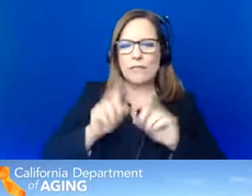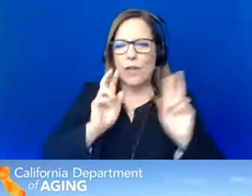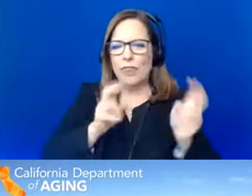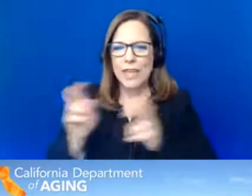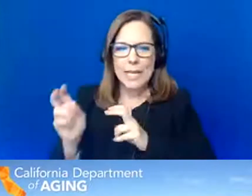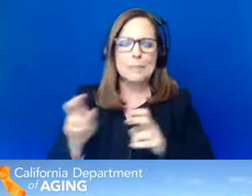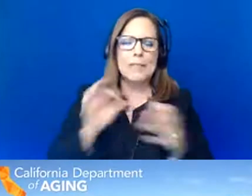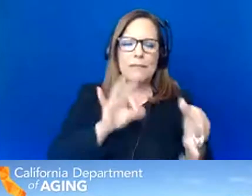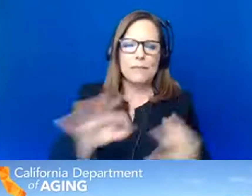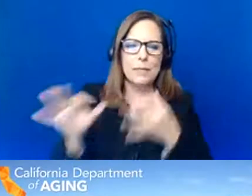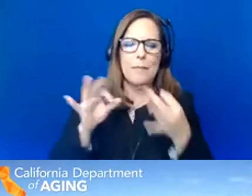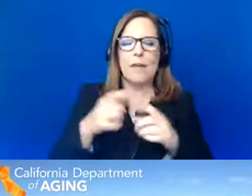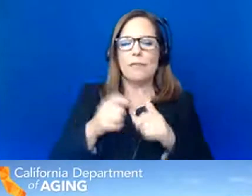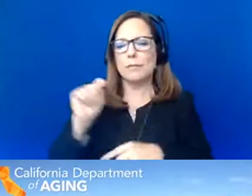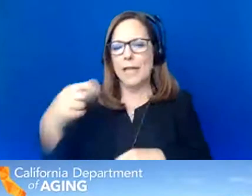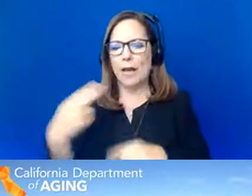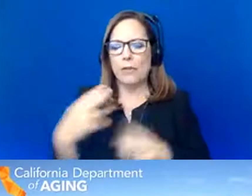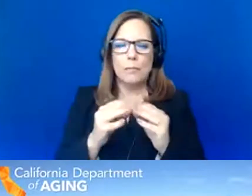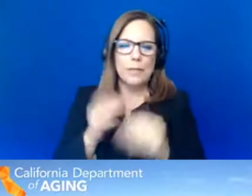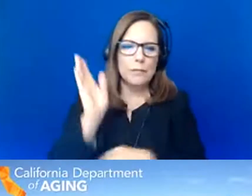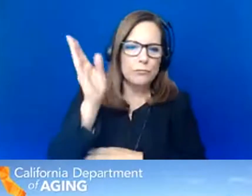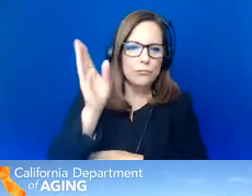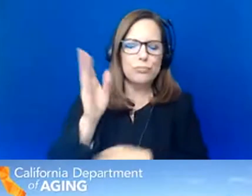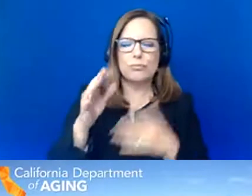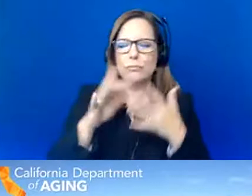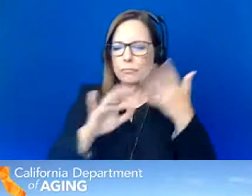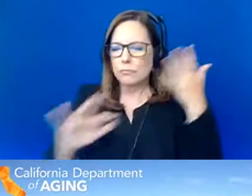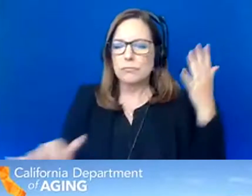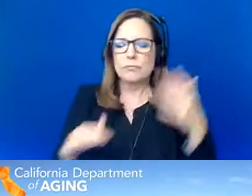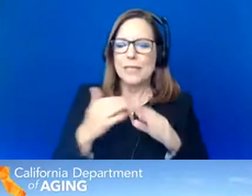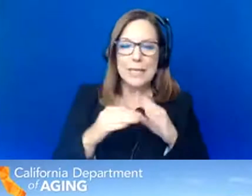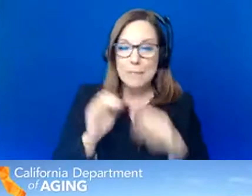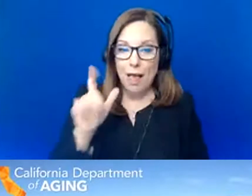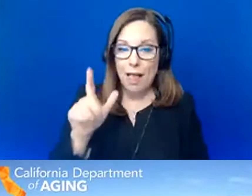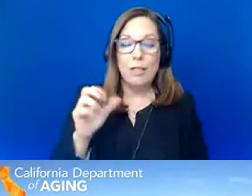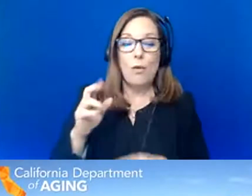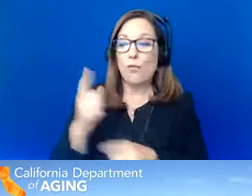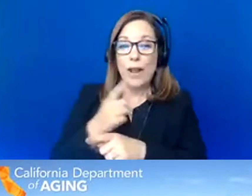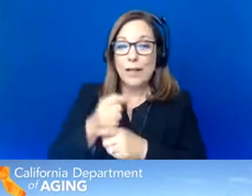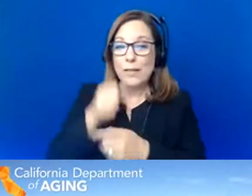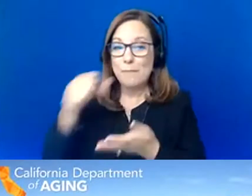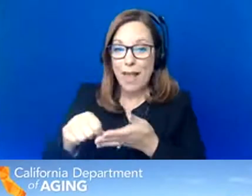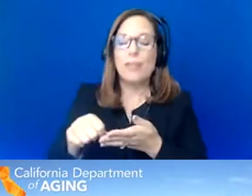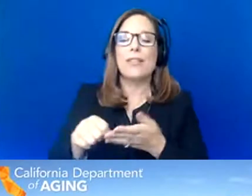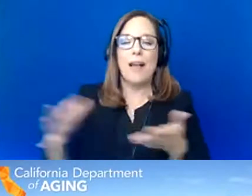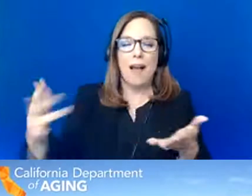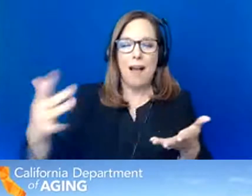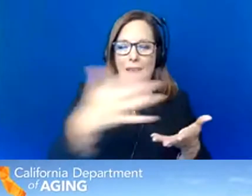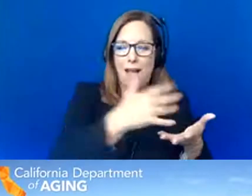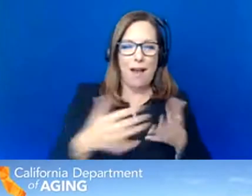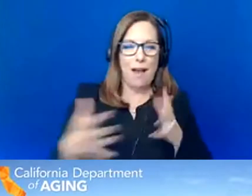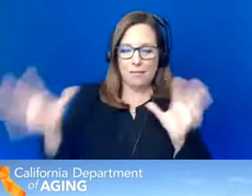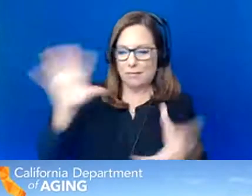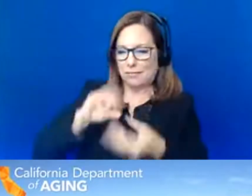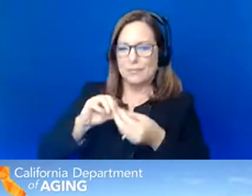town halls and the webinars and via through email or regular mail. And that will lead us to the results briefing in